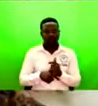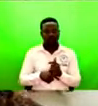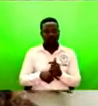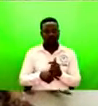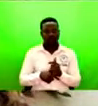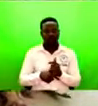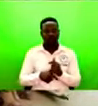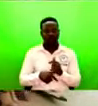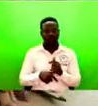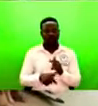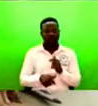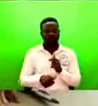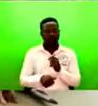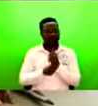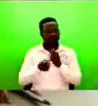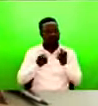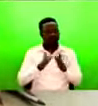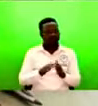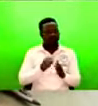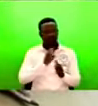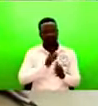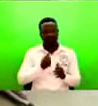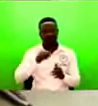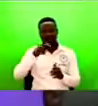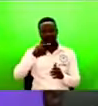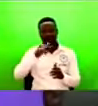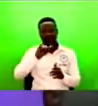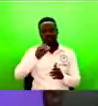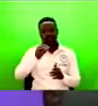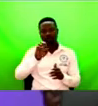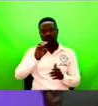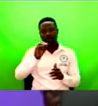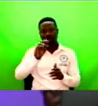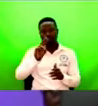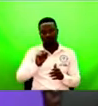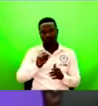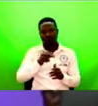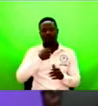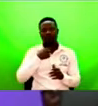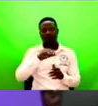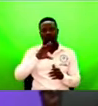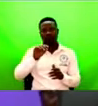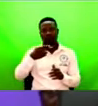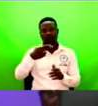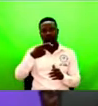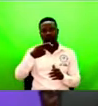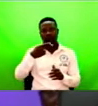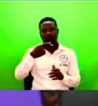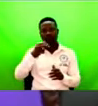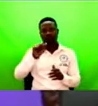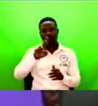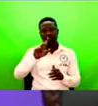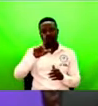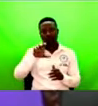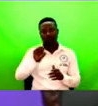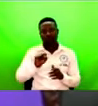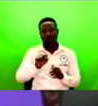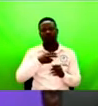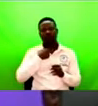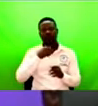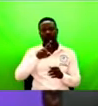Assistant Coordinator, Elder Gideon Kwame Oforientwi, Pastor Charles Akanwi, Pastor Richard